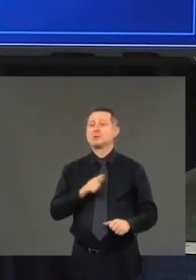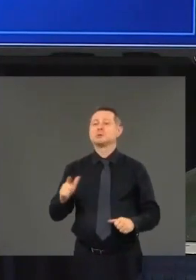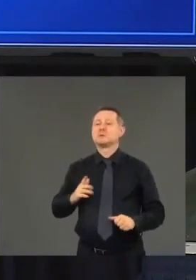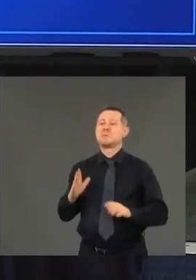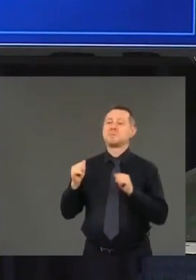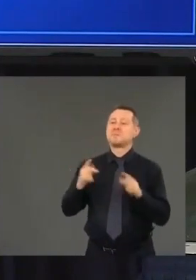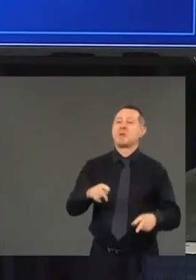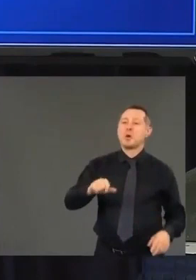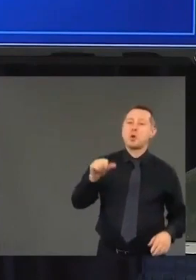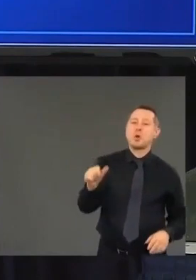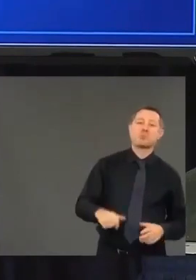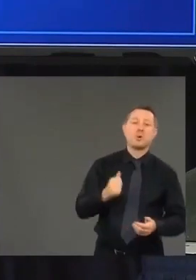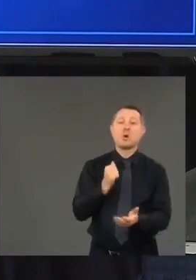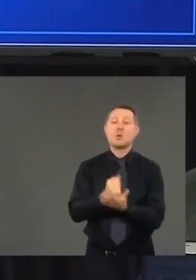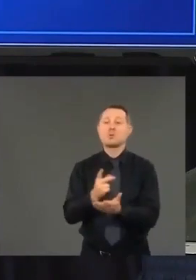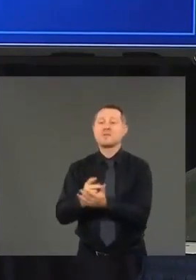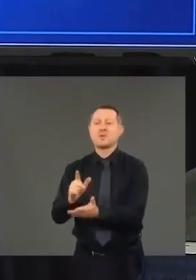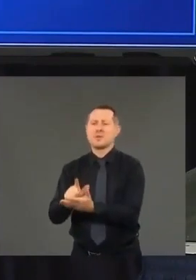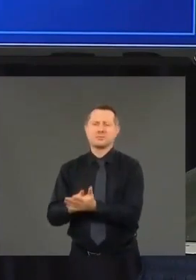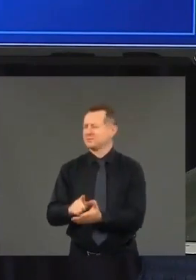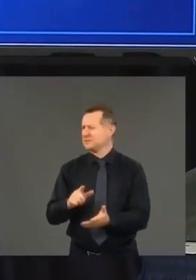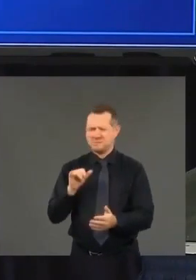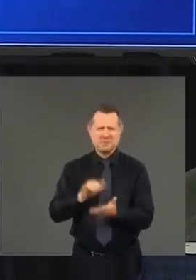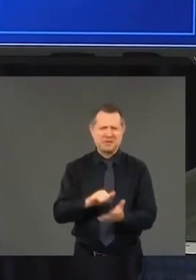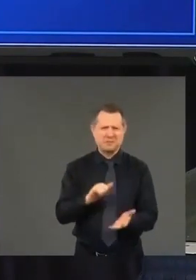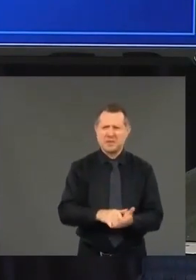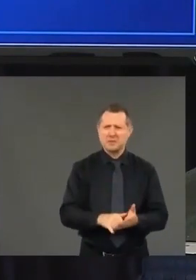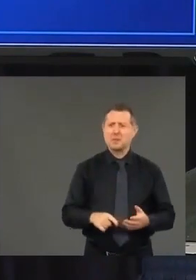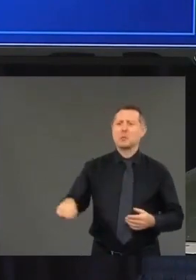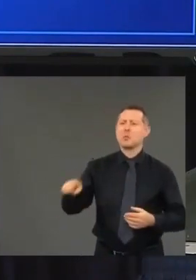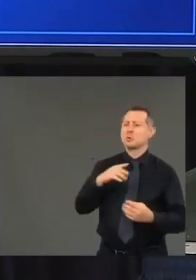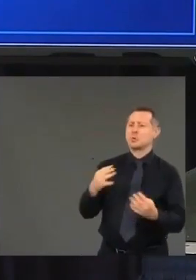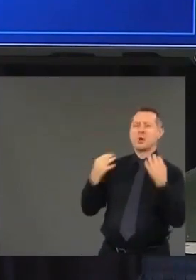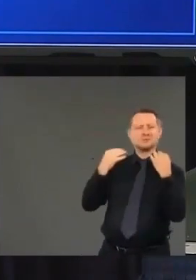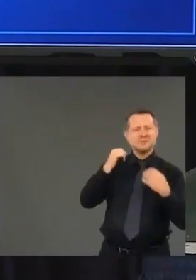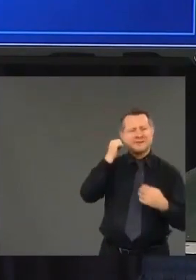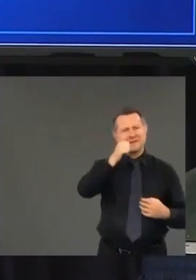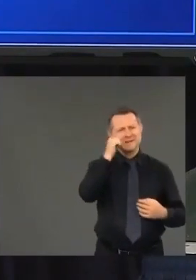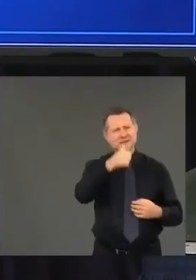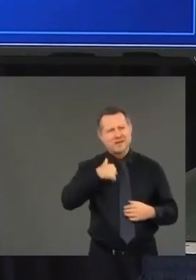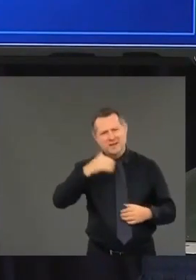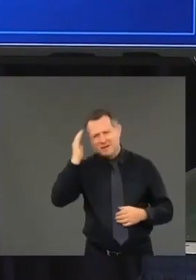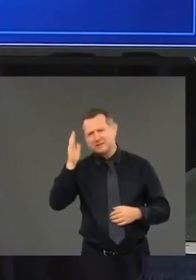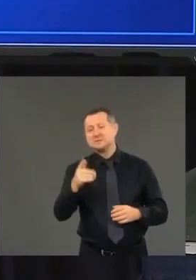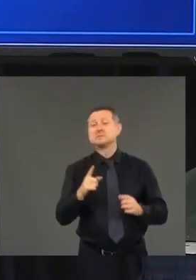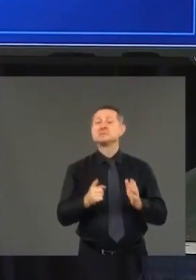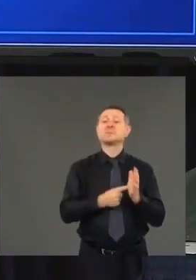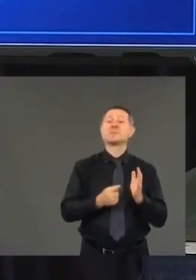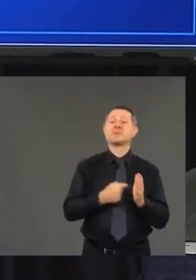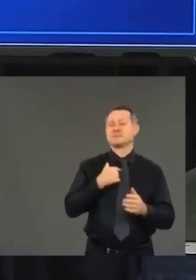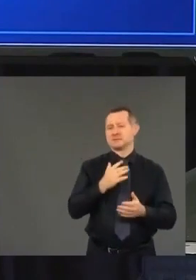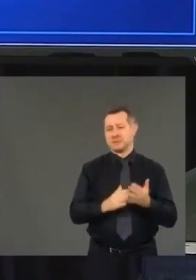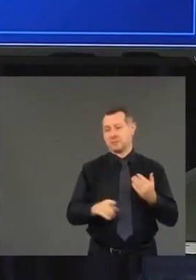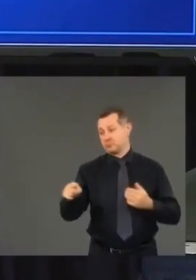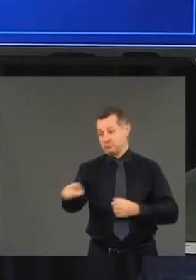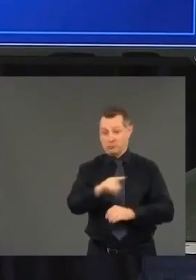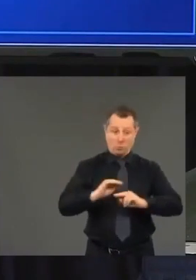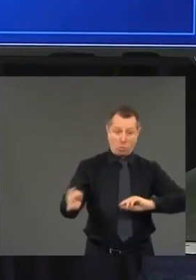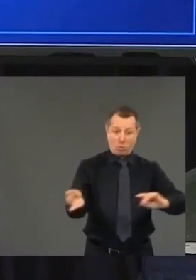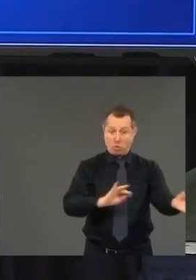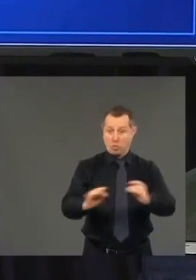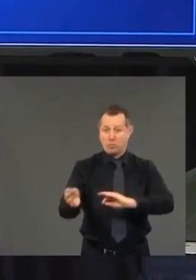some of these laws, and also you guys watch every single day, you cover us. Sometimes these things get caught up and it's so incredibly